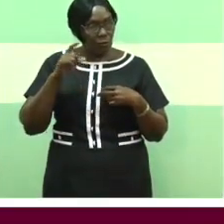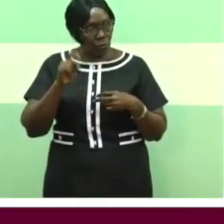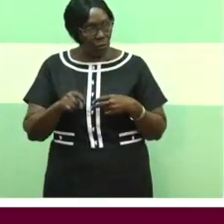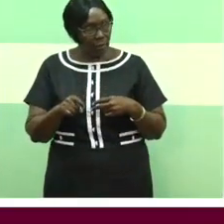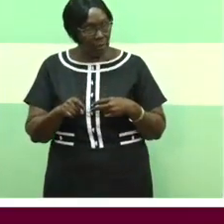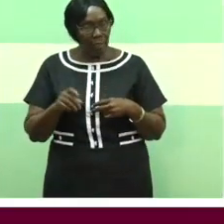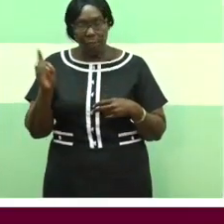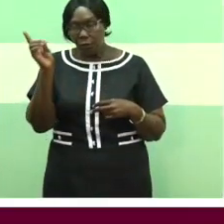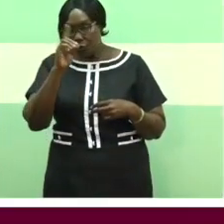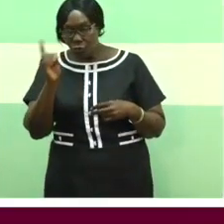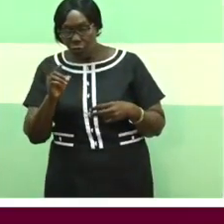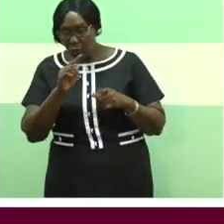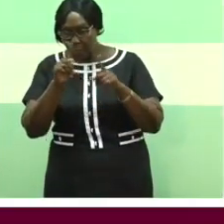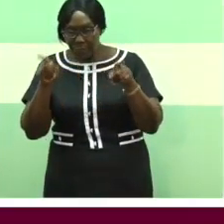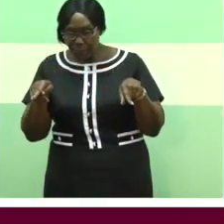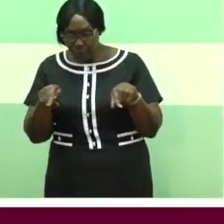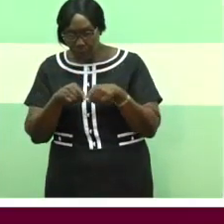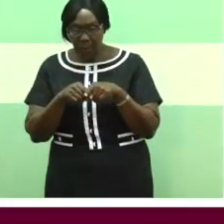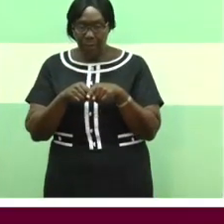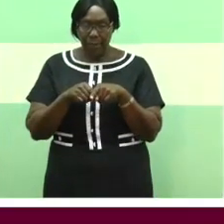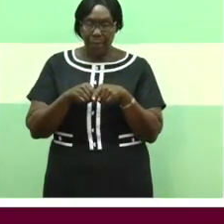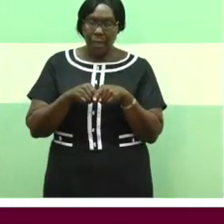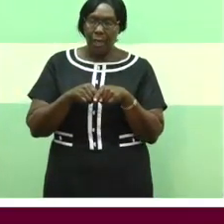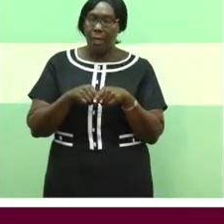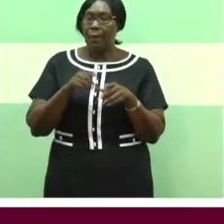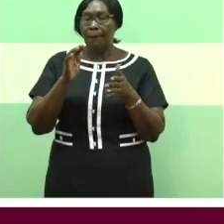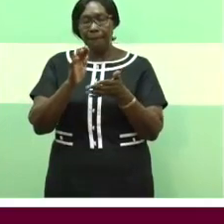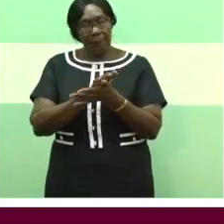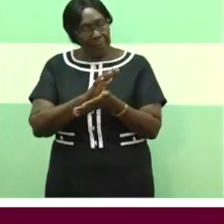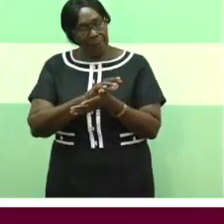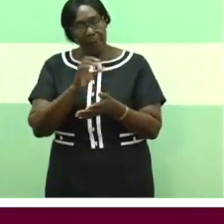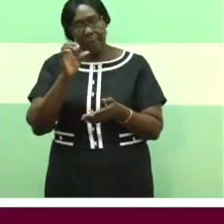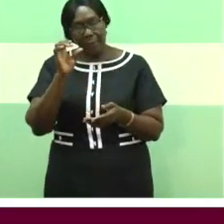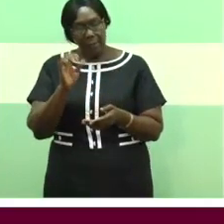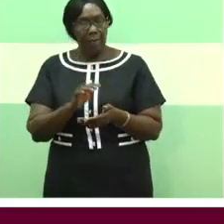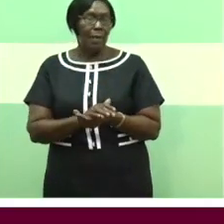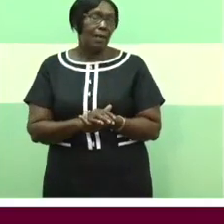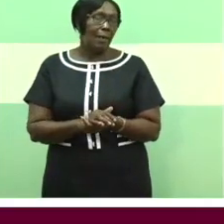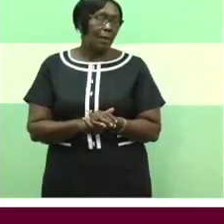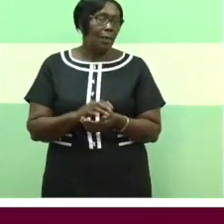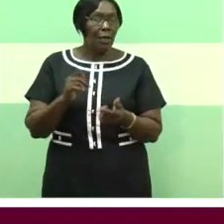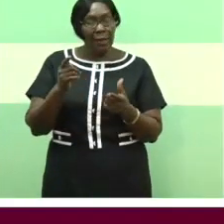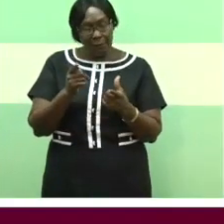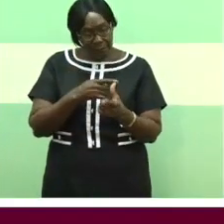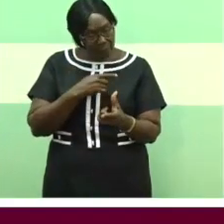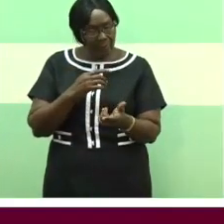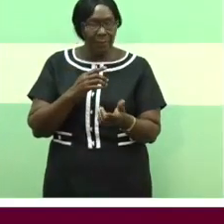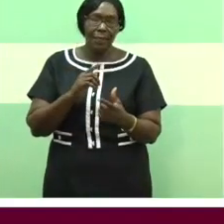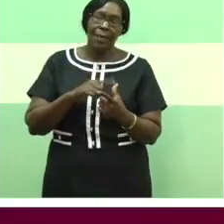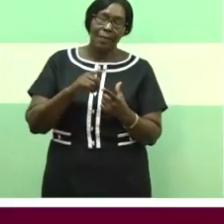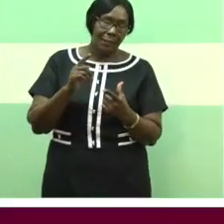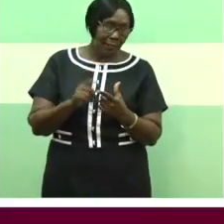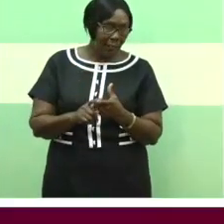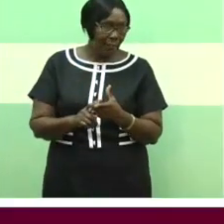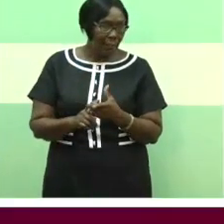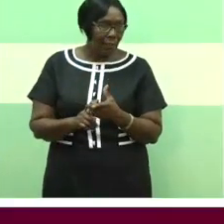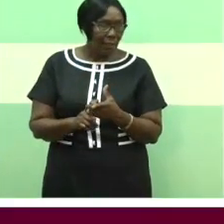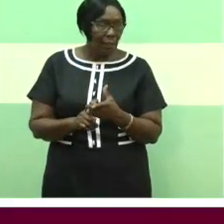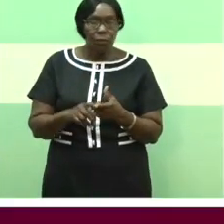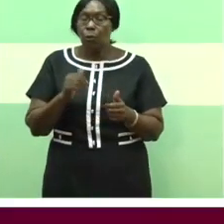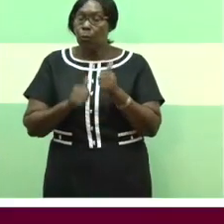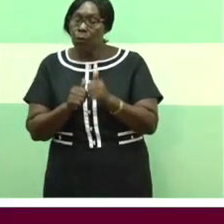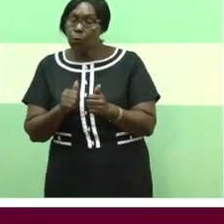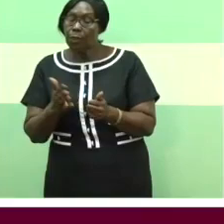can maybe draw a square on a normal 8.5 by 11. You have first and then you have then. So the